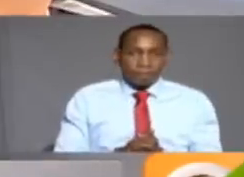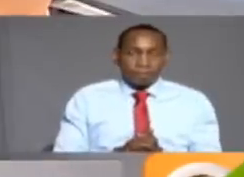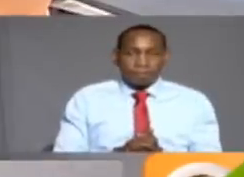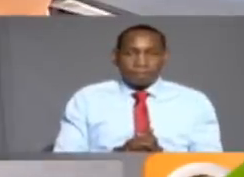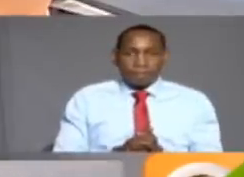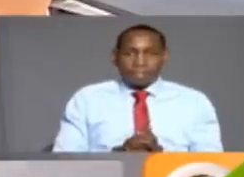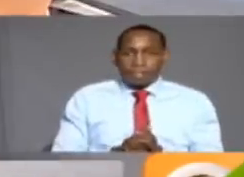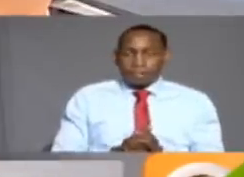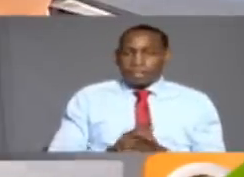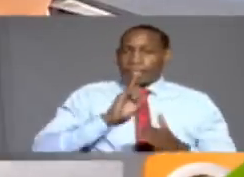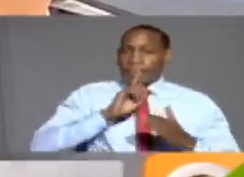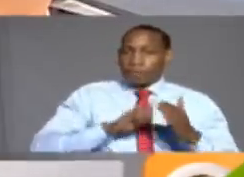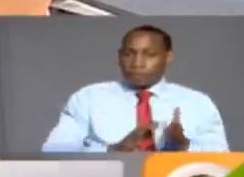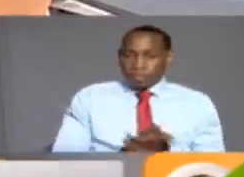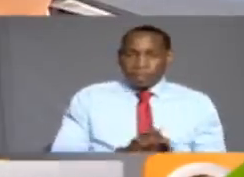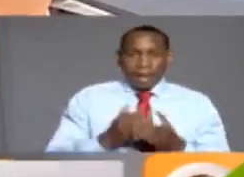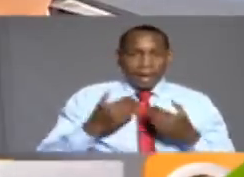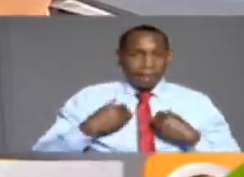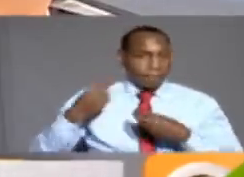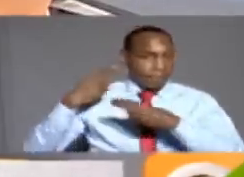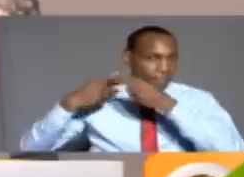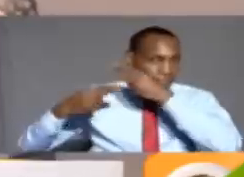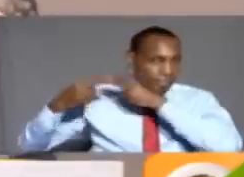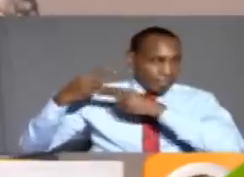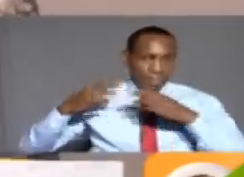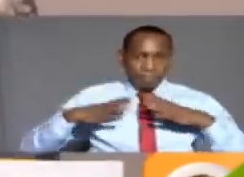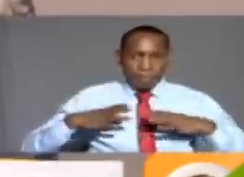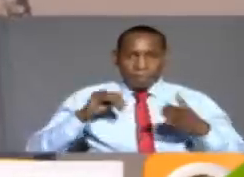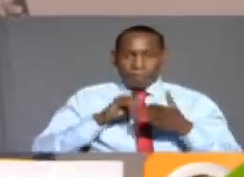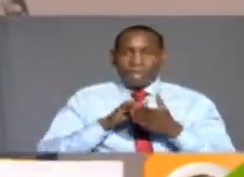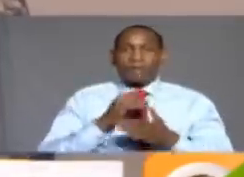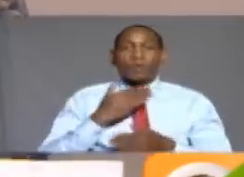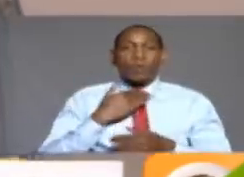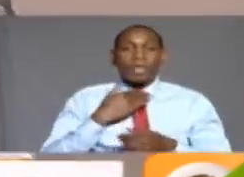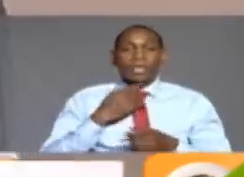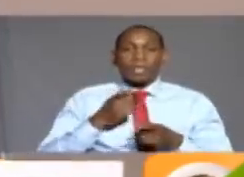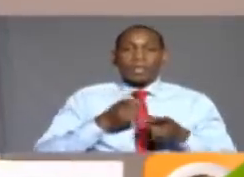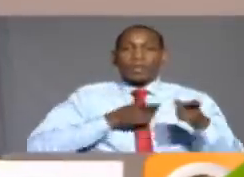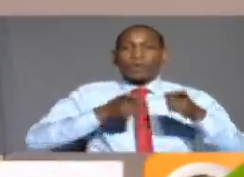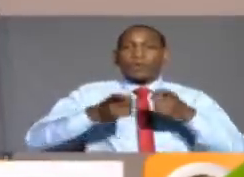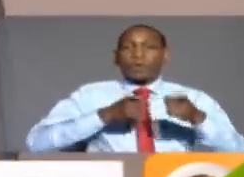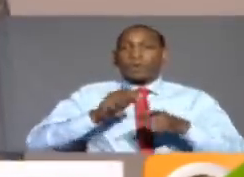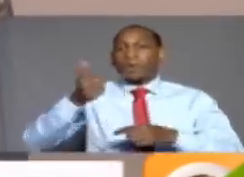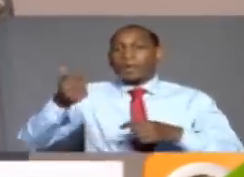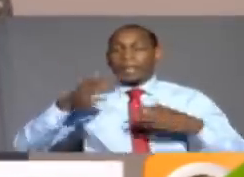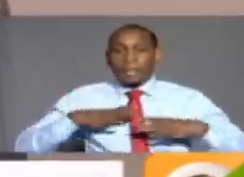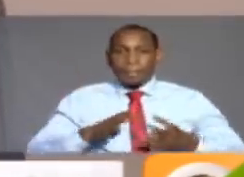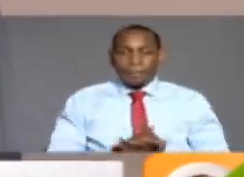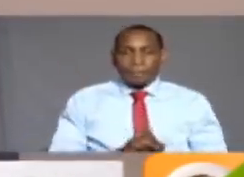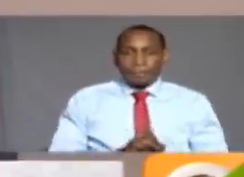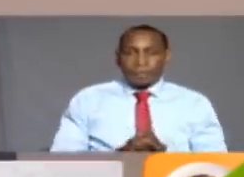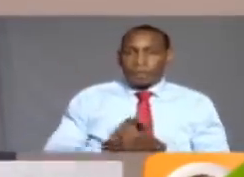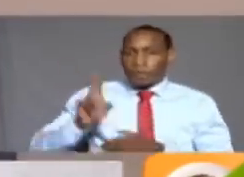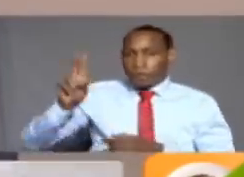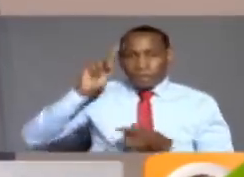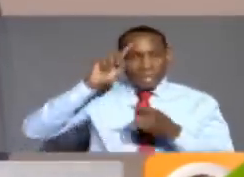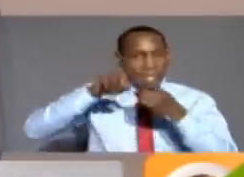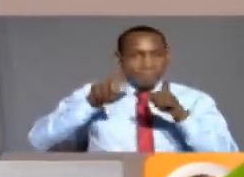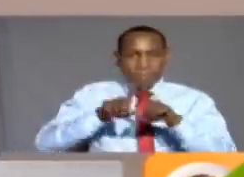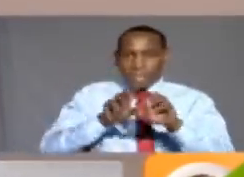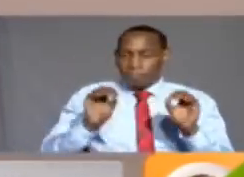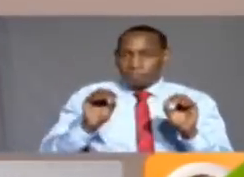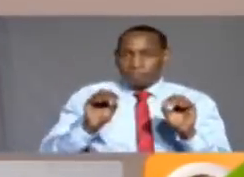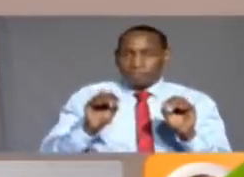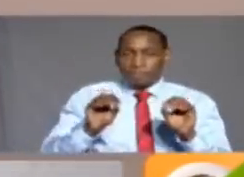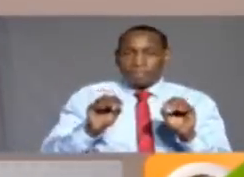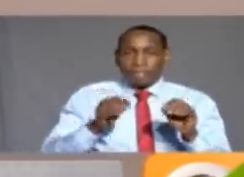didn't. What I'm saying is that there is a history of people wanting to dictate to others. And I think His Excellency did not mean that. I expect